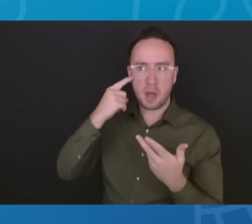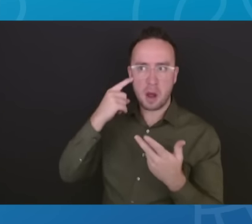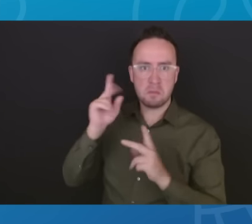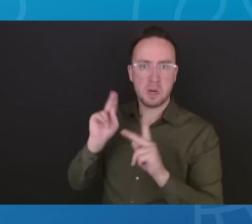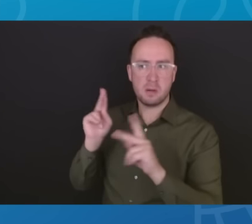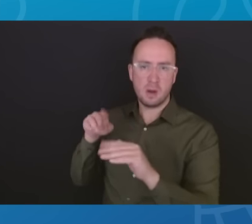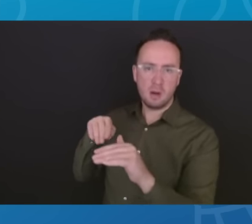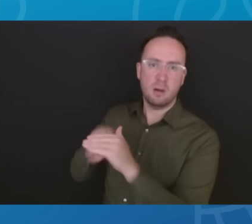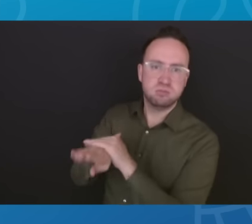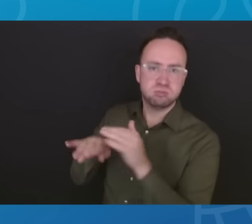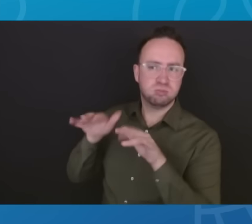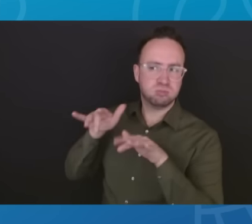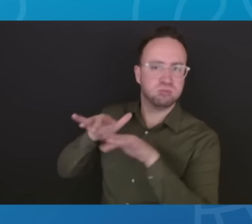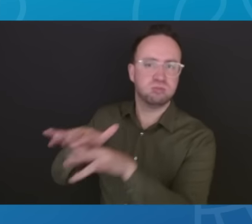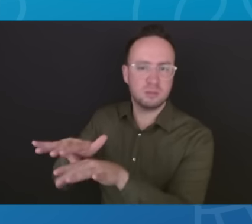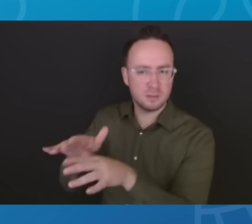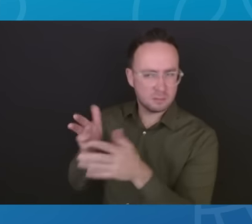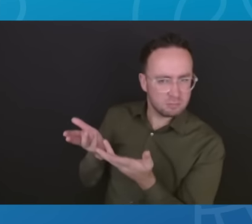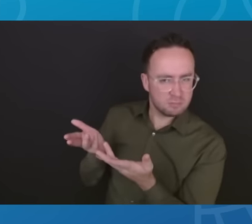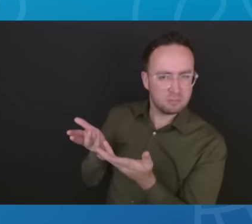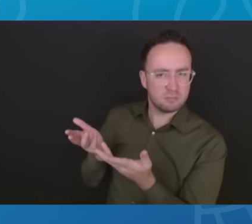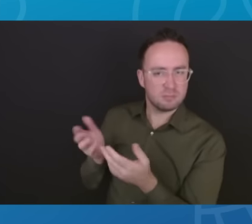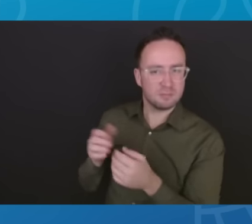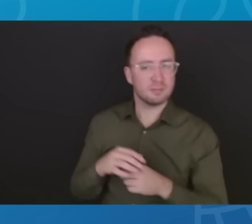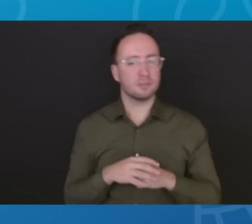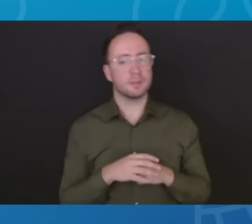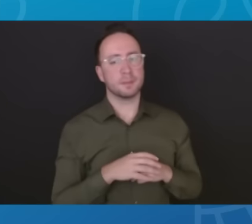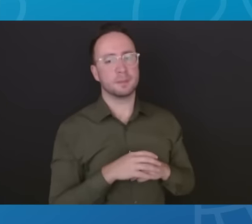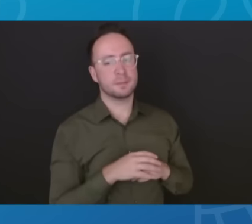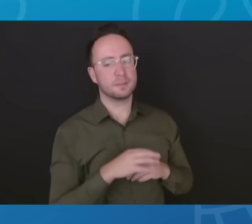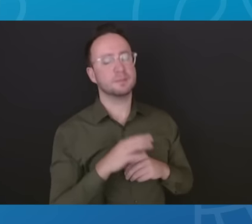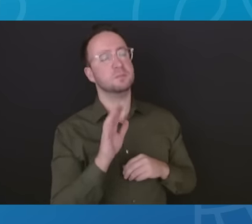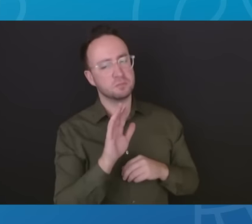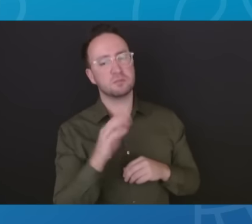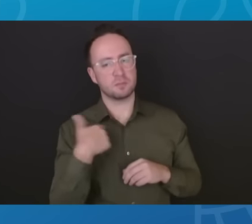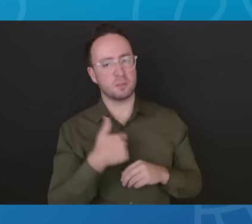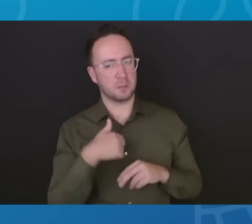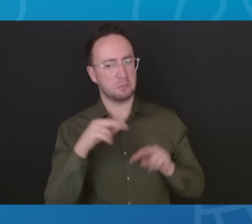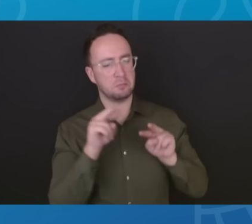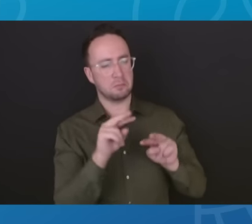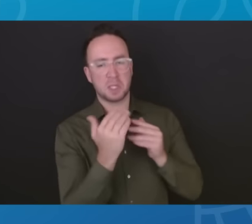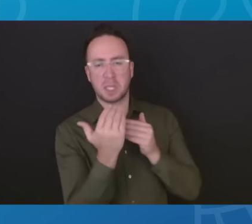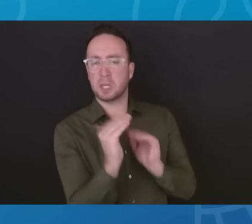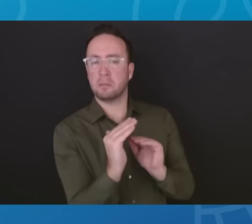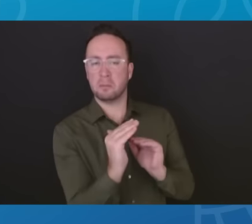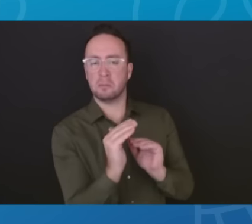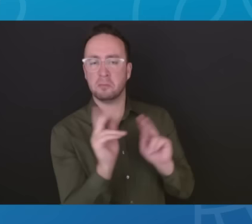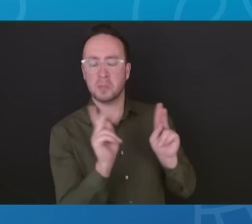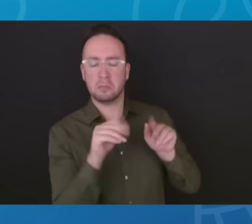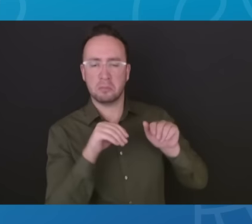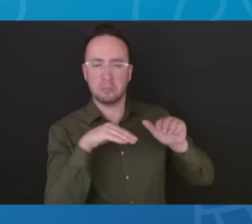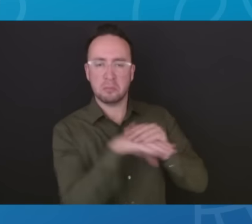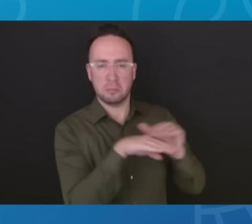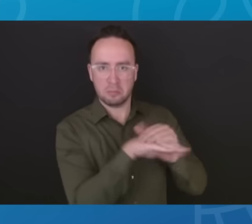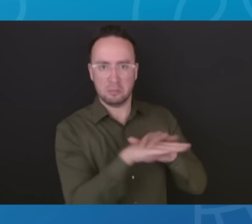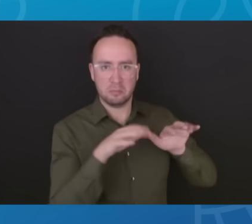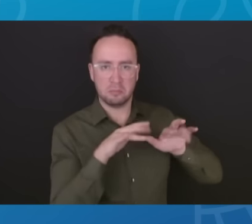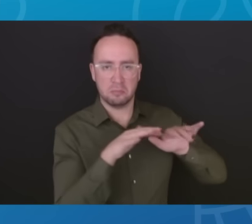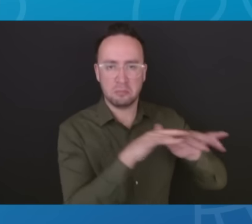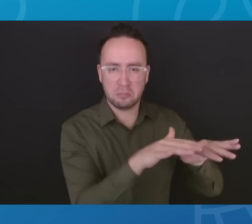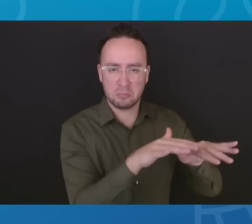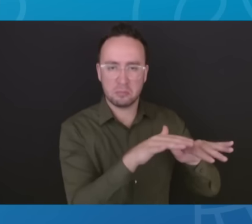seen limited incursions on the ground. That is not to offer any kind of forecast about what's going to happen. It's just an offer, an assessment of what we see on the ground right now. I